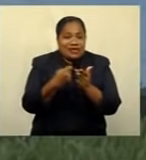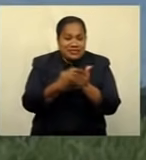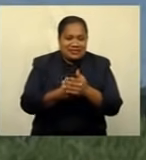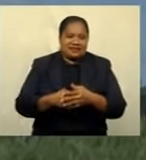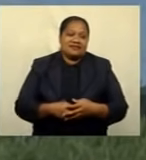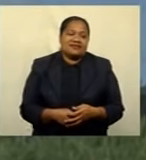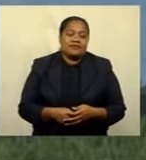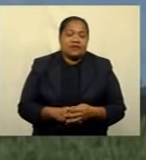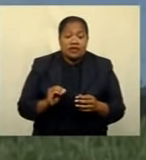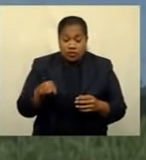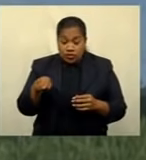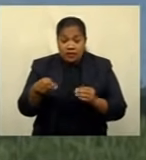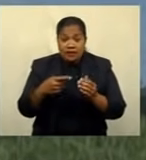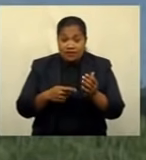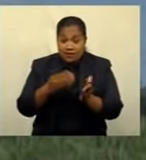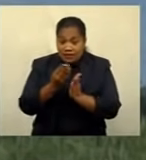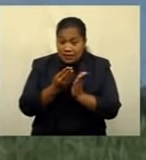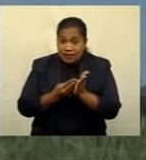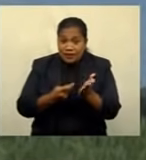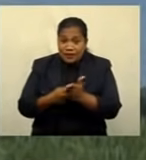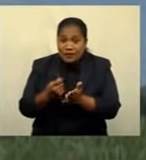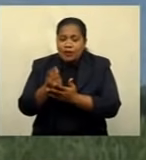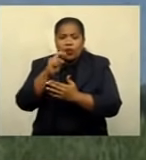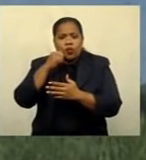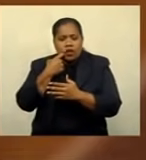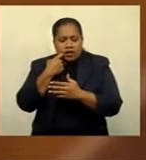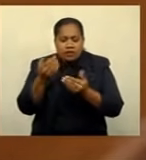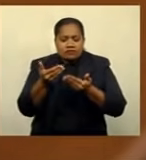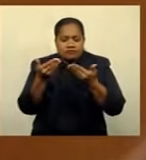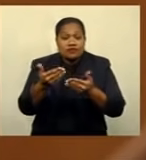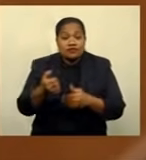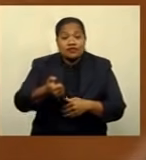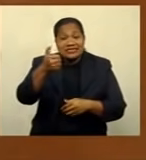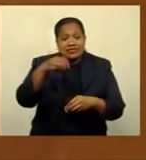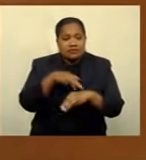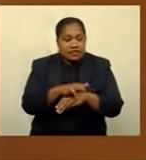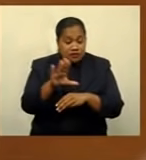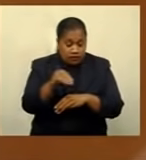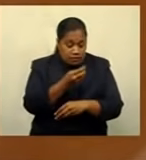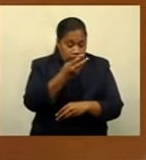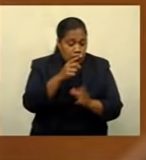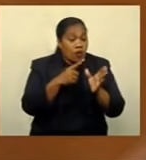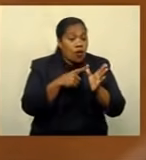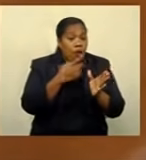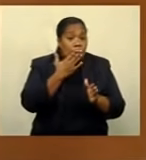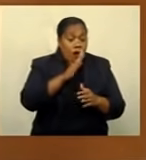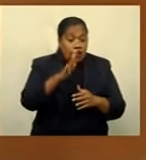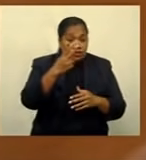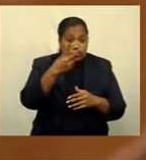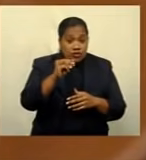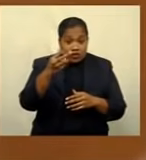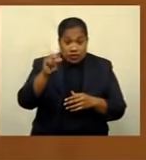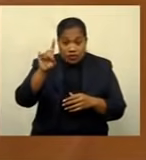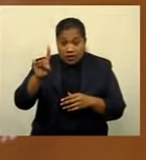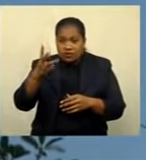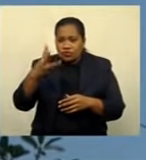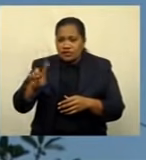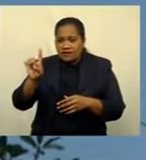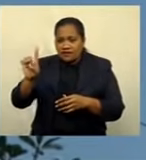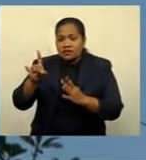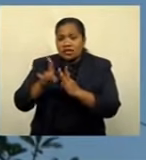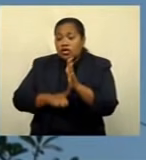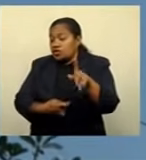This extended bill payment will be provided for 6 months from August 2021 to 31st January